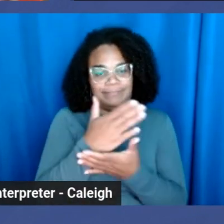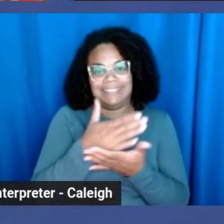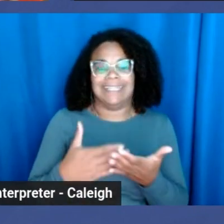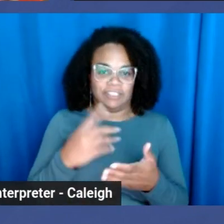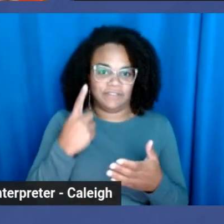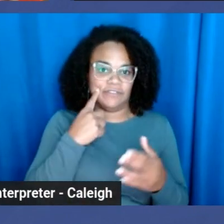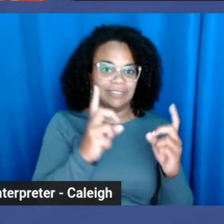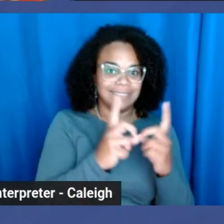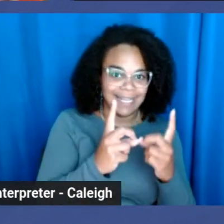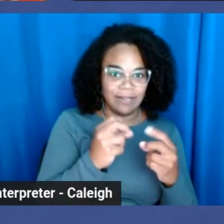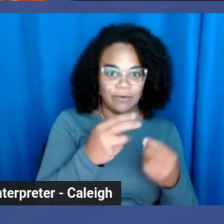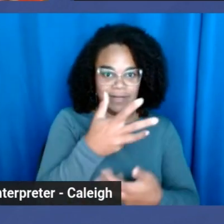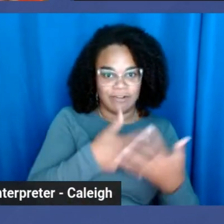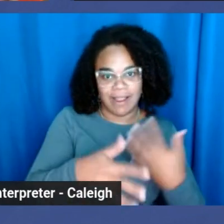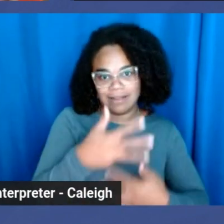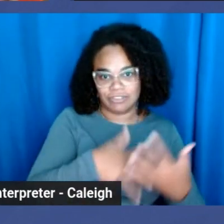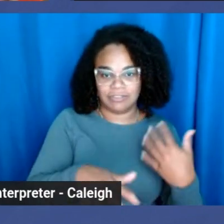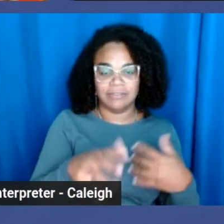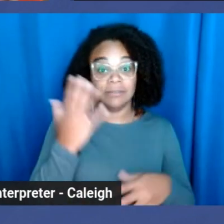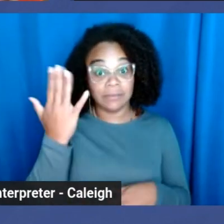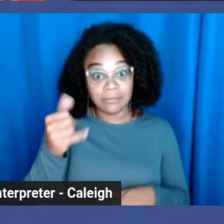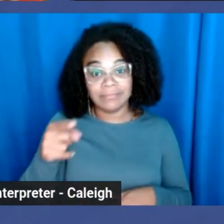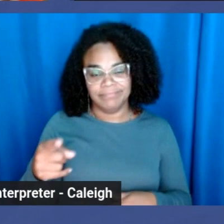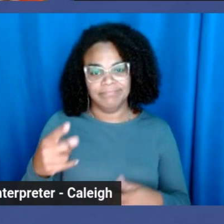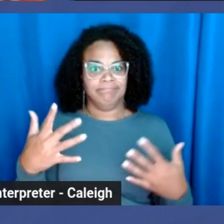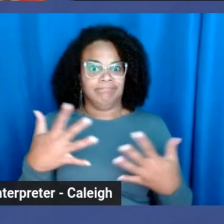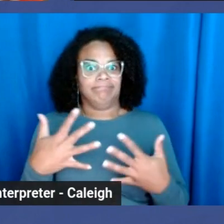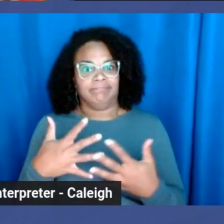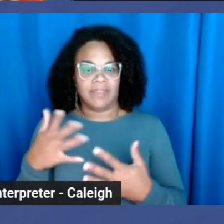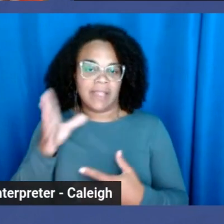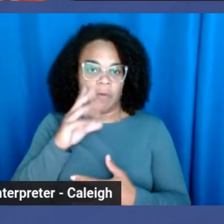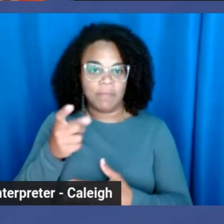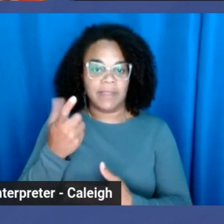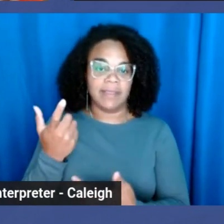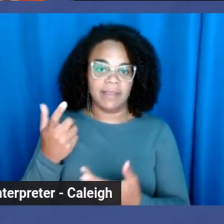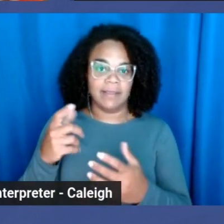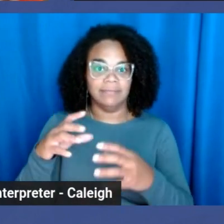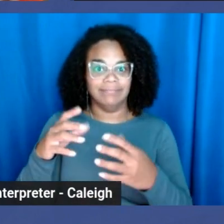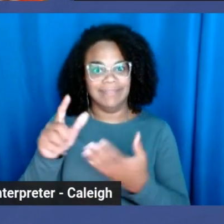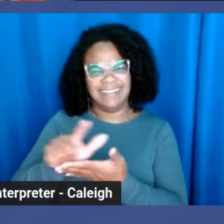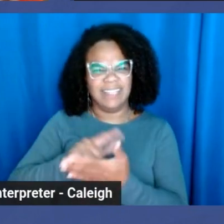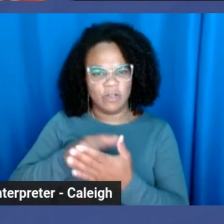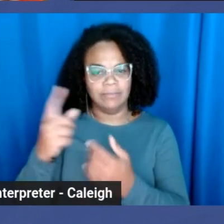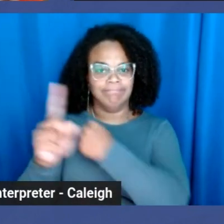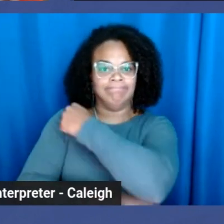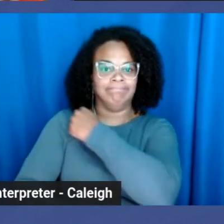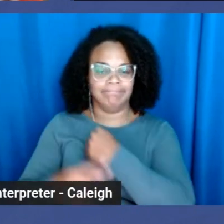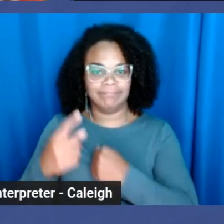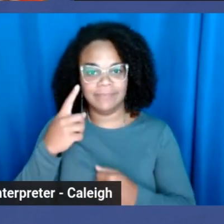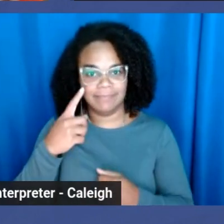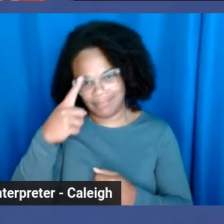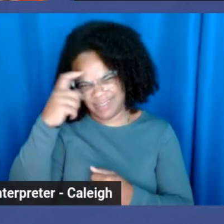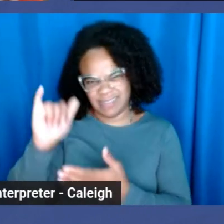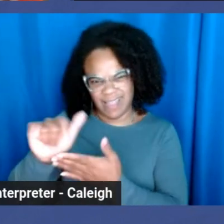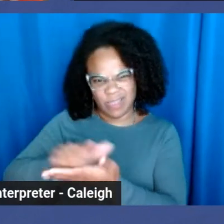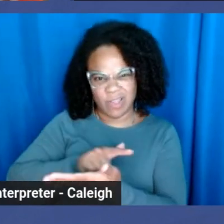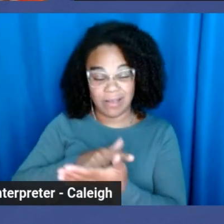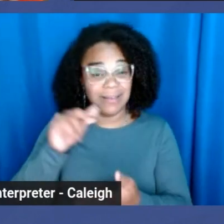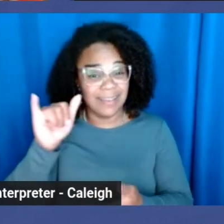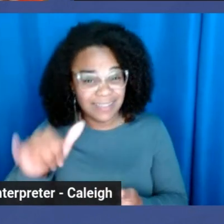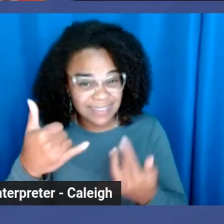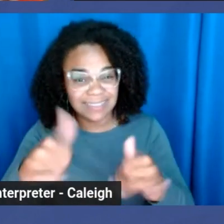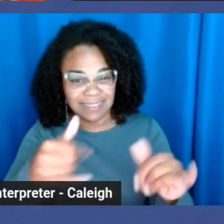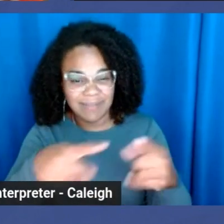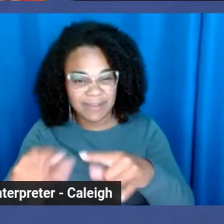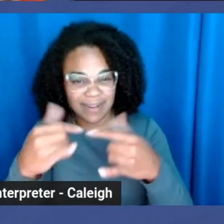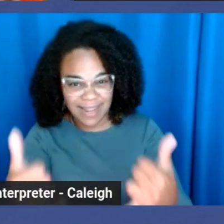dating and interaction under the fear of prosecution under this law. And that's still happening today. And there are